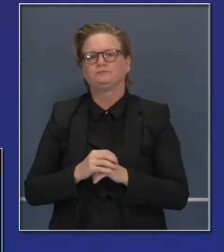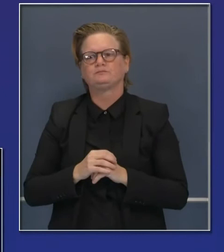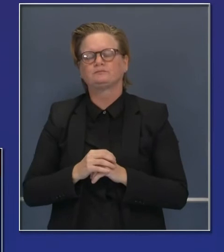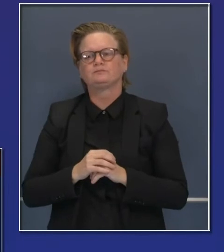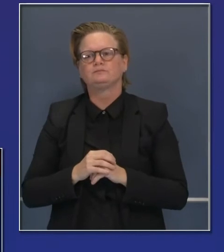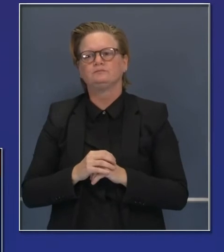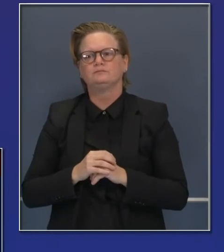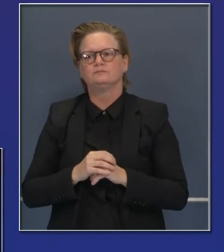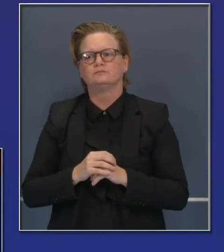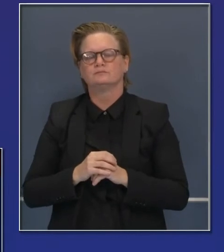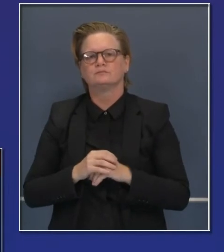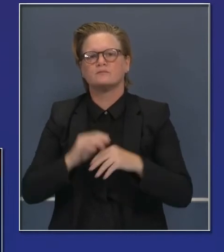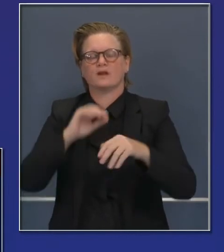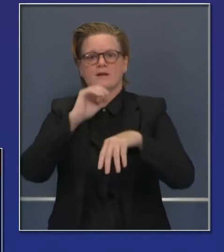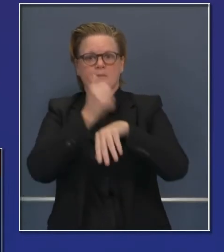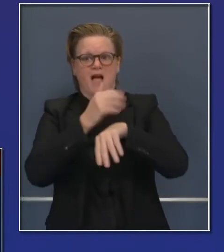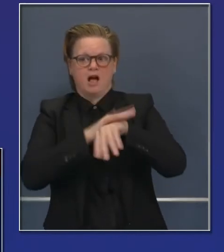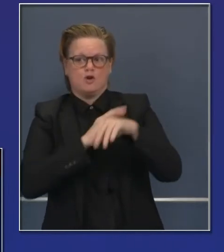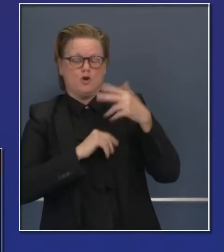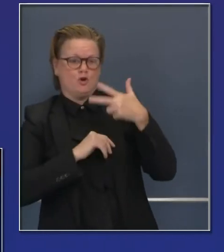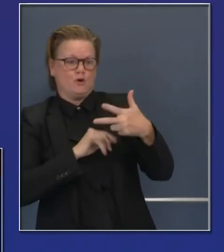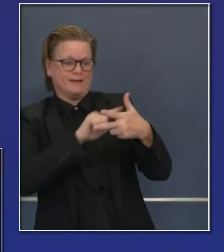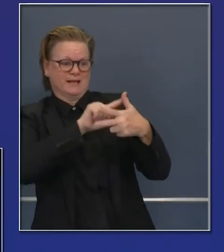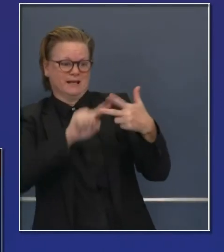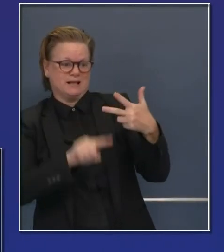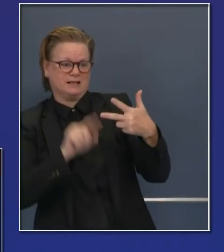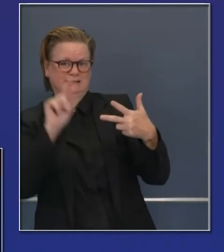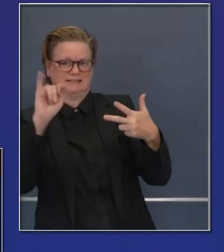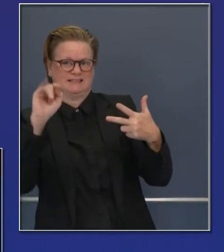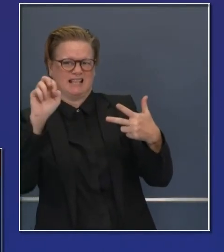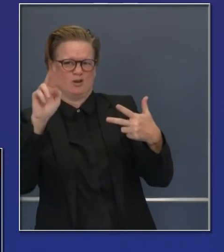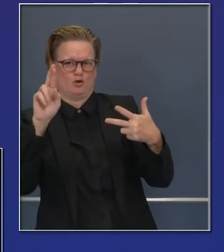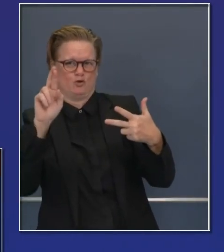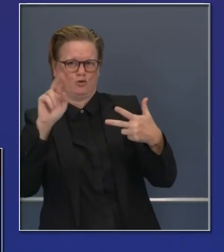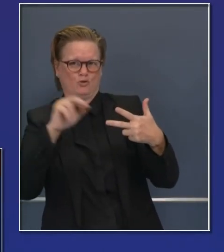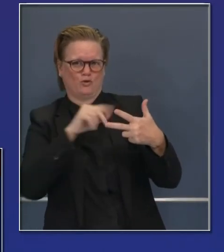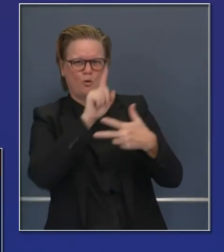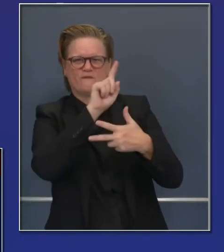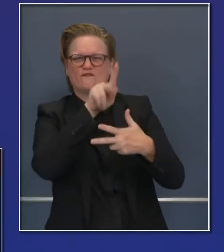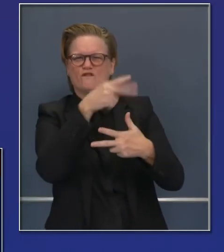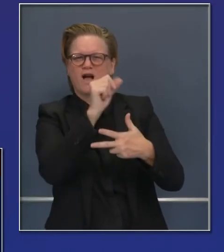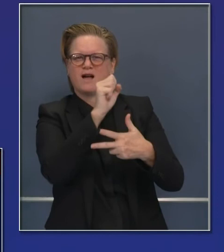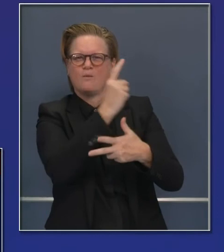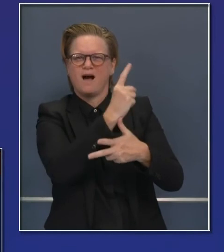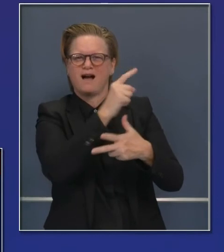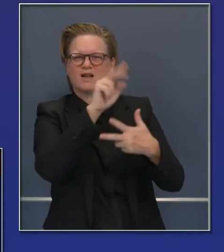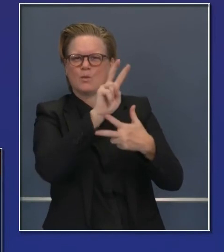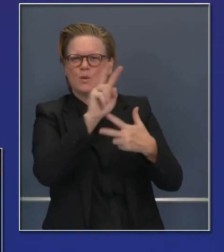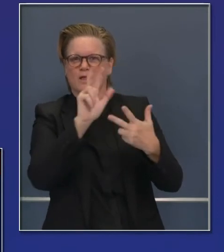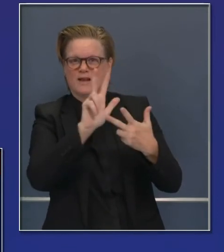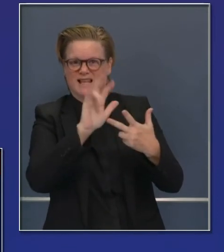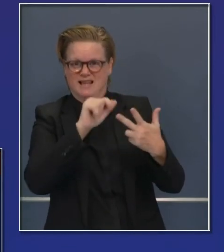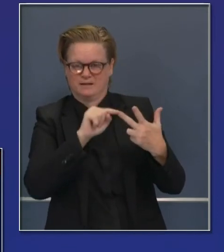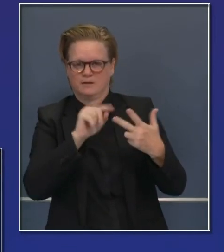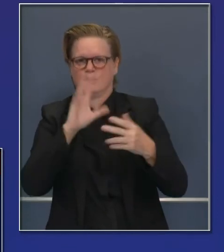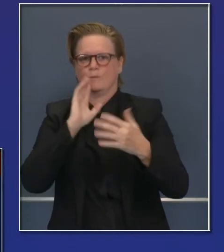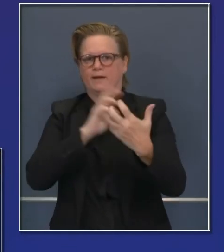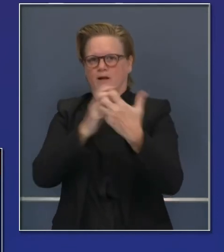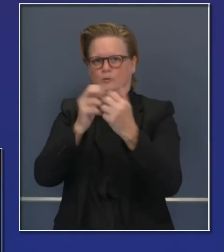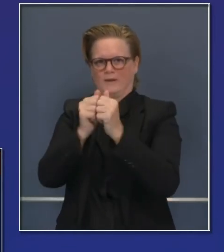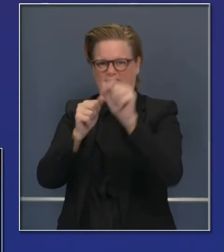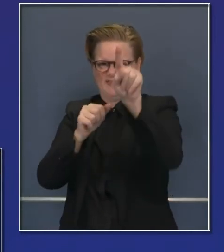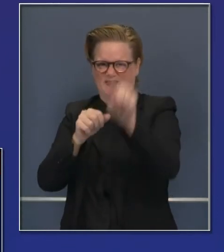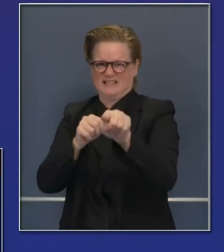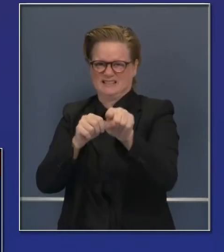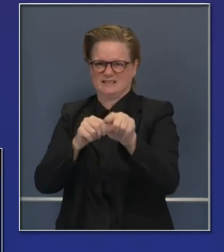upon the sub-prioritization. That's Plan 1A. That's our first phase of distribution. I'll remind